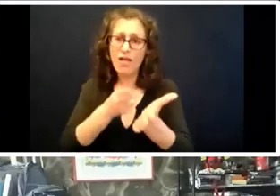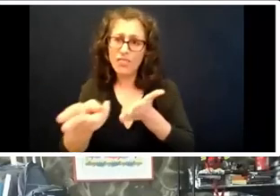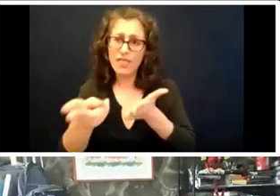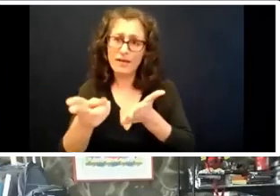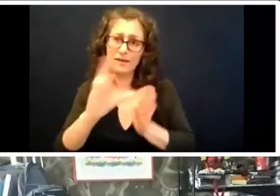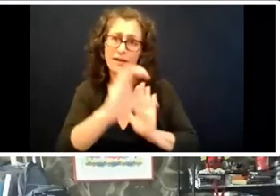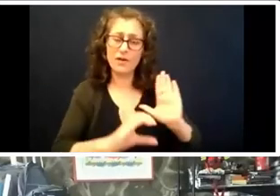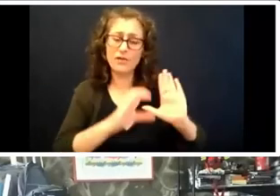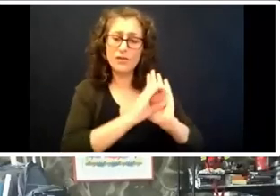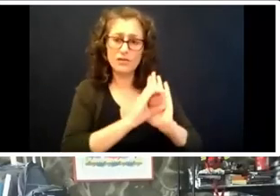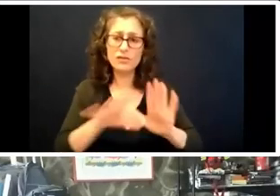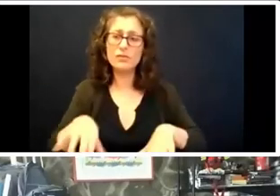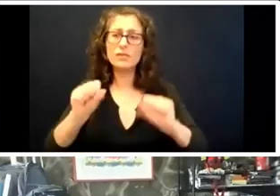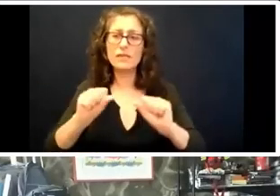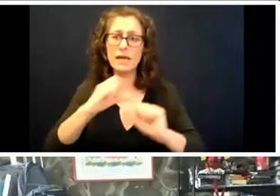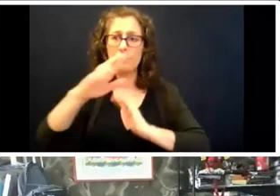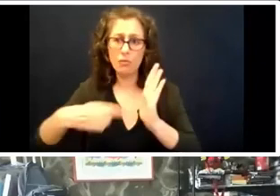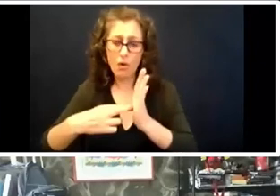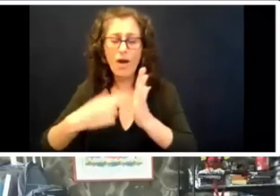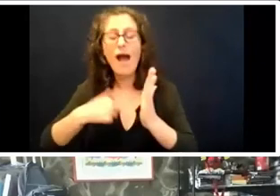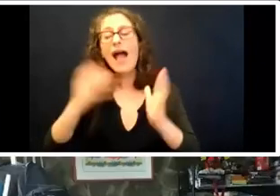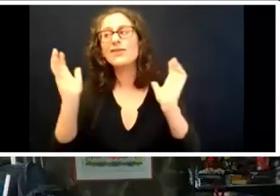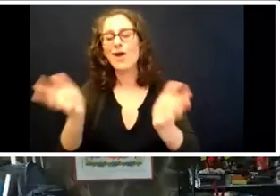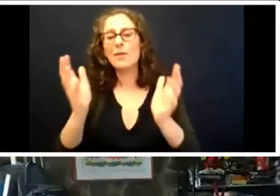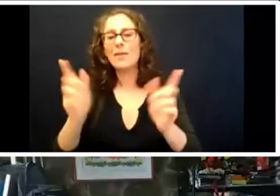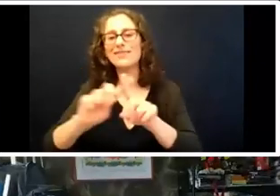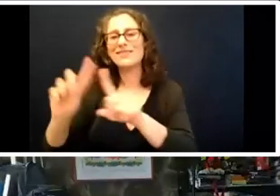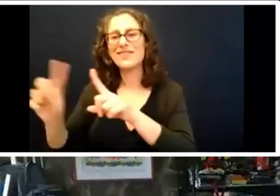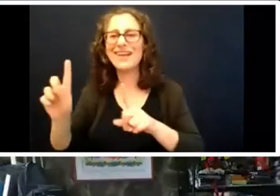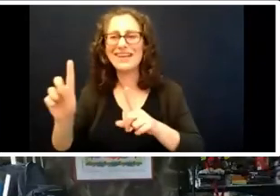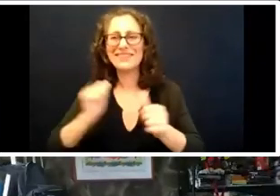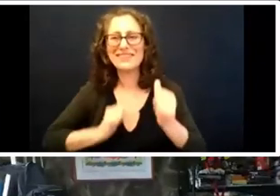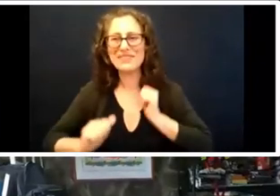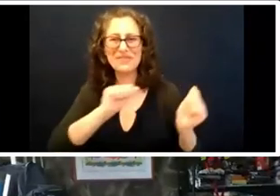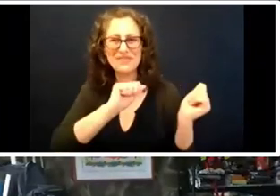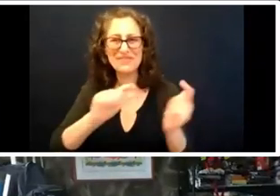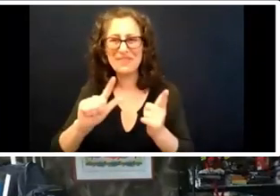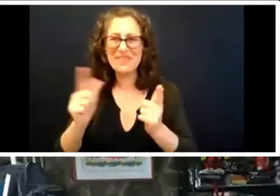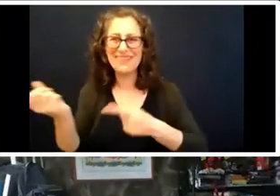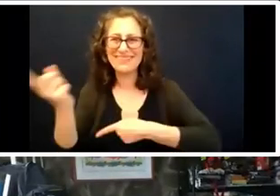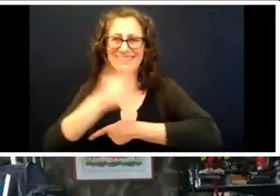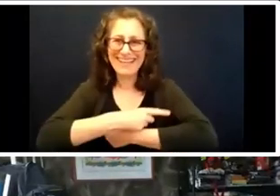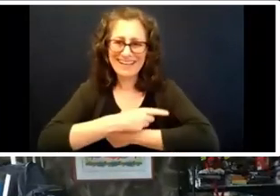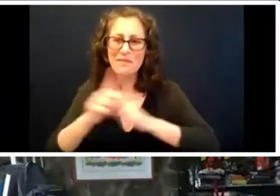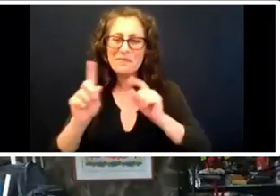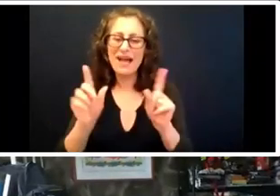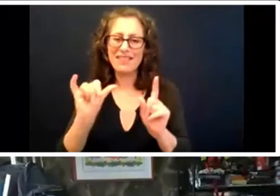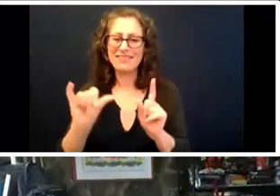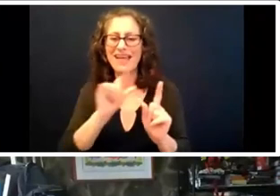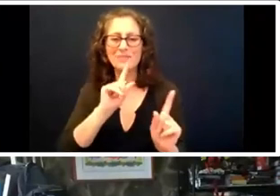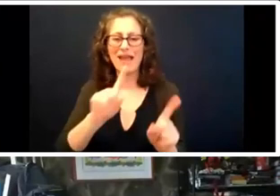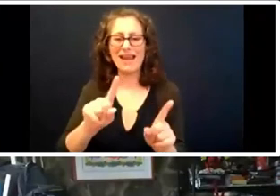So I guess, I could talk about different TV shows all day, but that's my answer sort of in